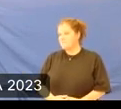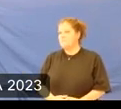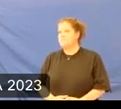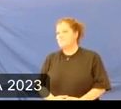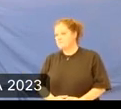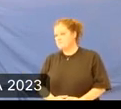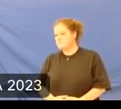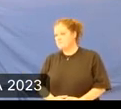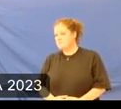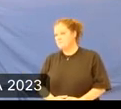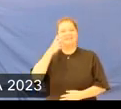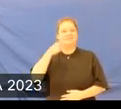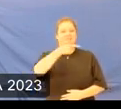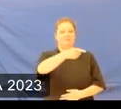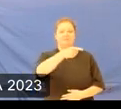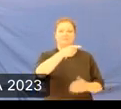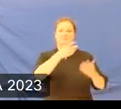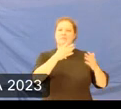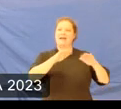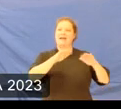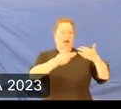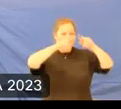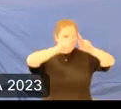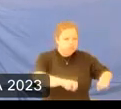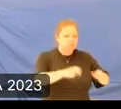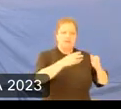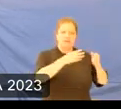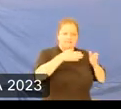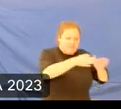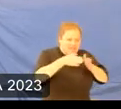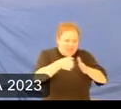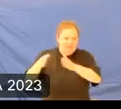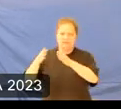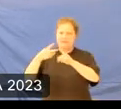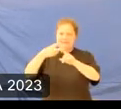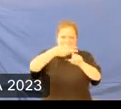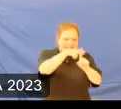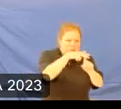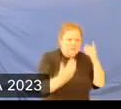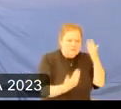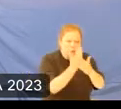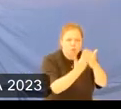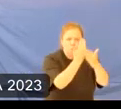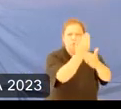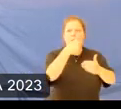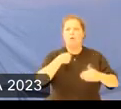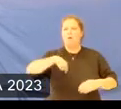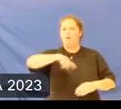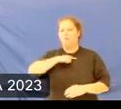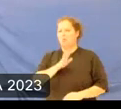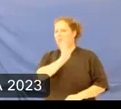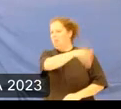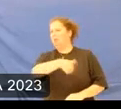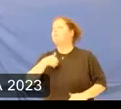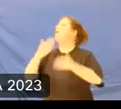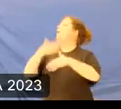instruments have been relatively unsophisticated until recently, I think. And now, though, we are